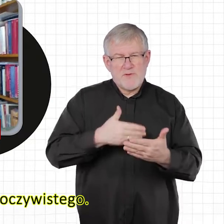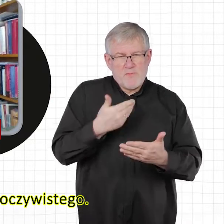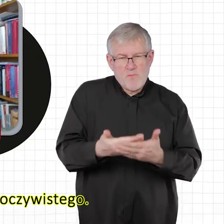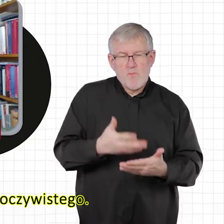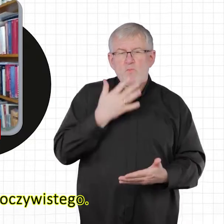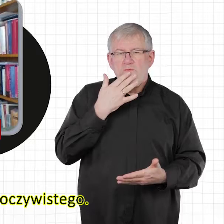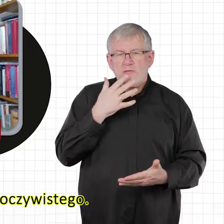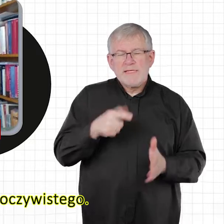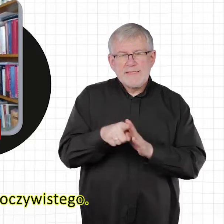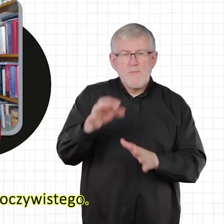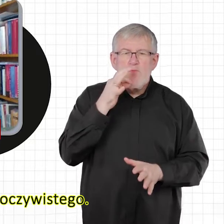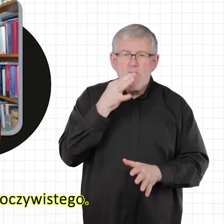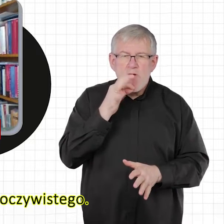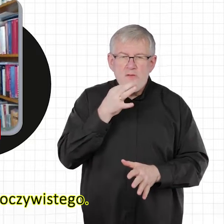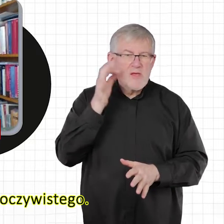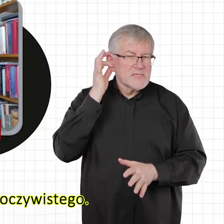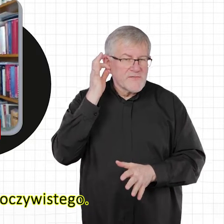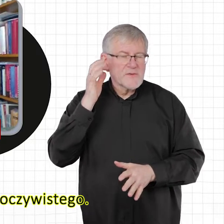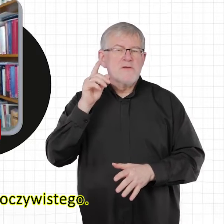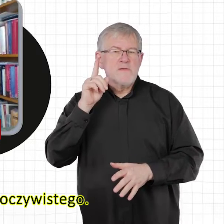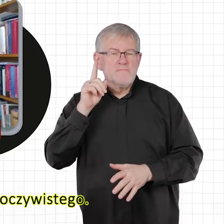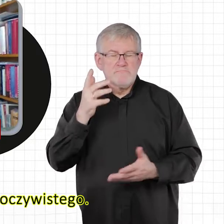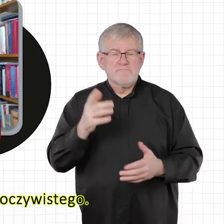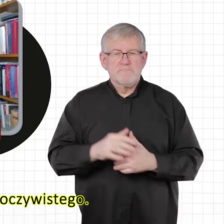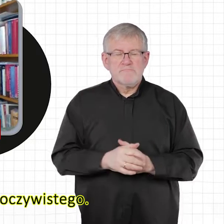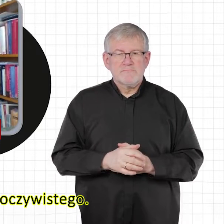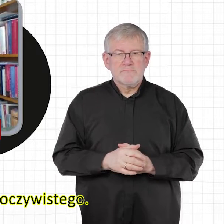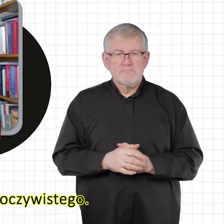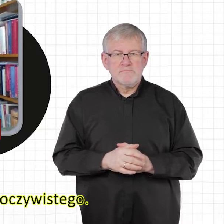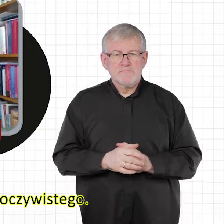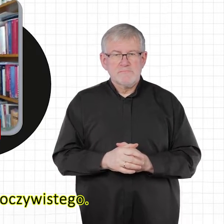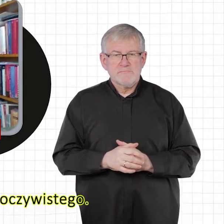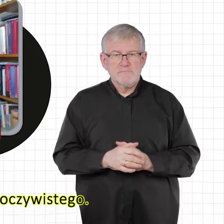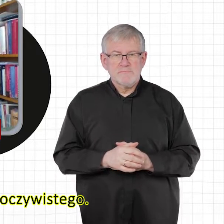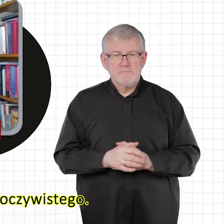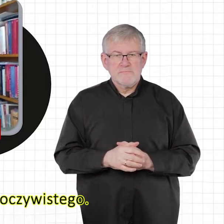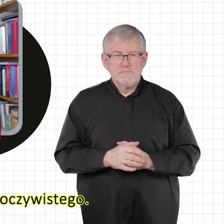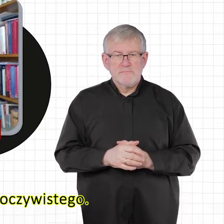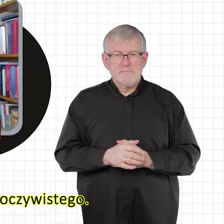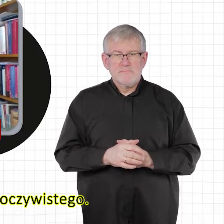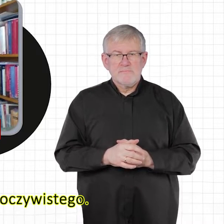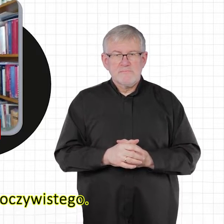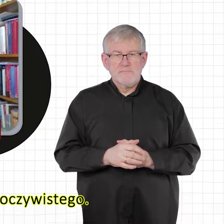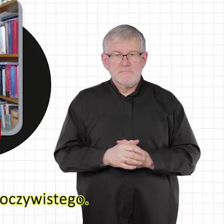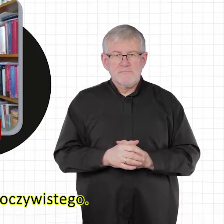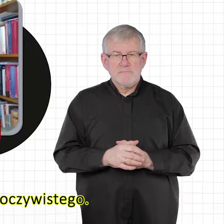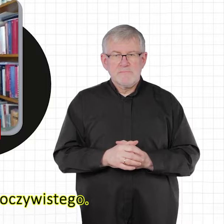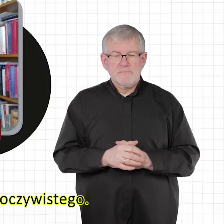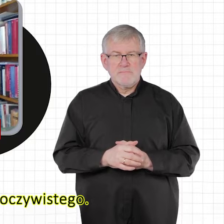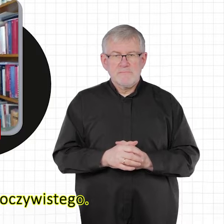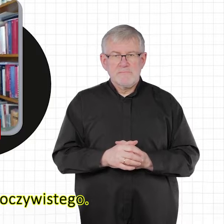Yeah, I think it's this is something that every Icelander, I believe,